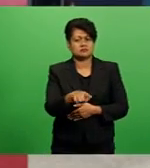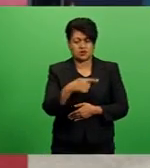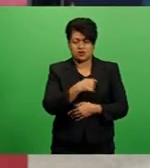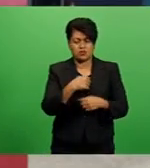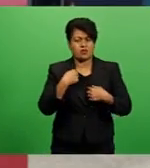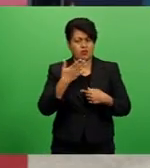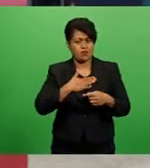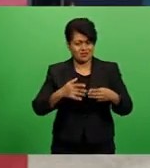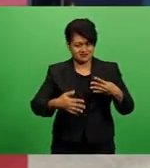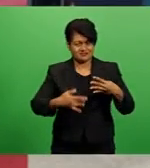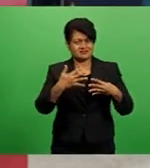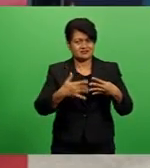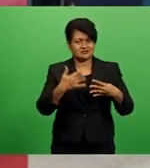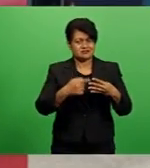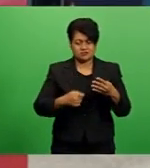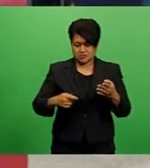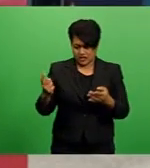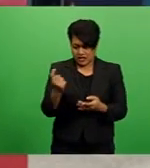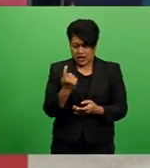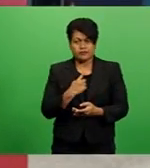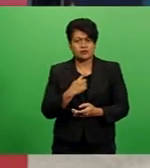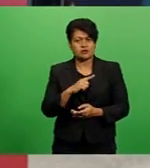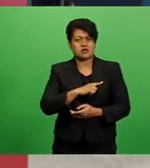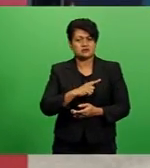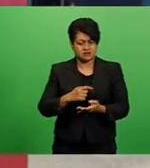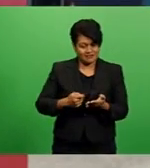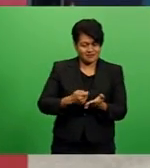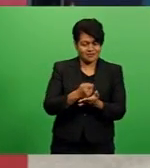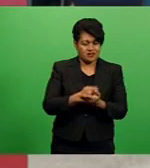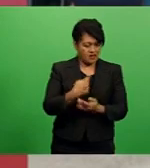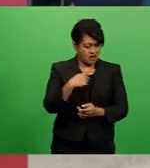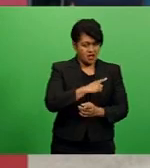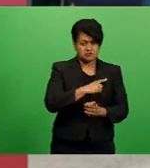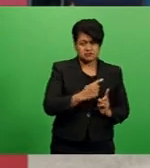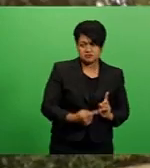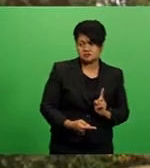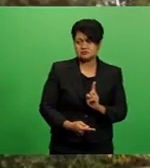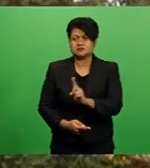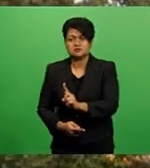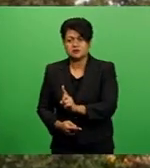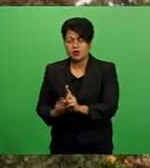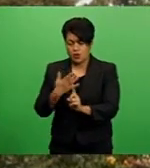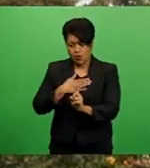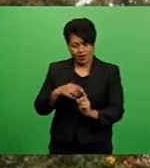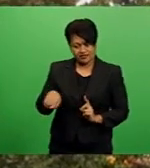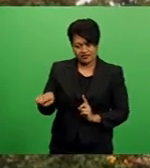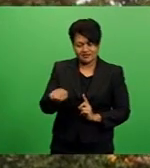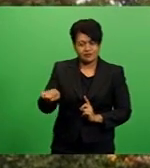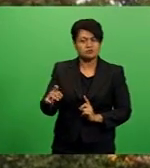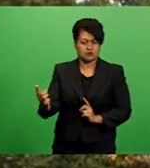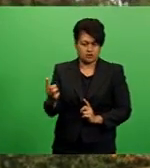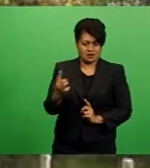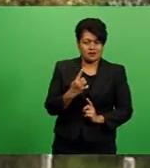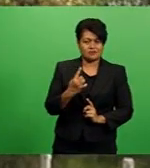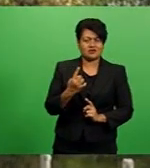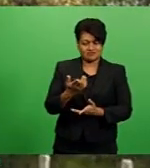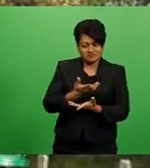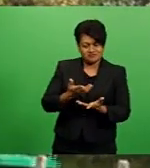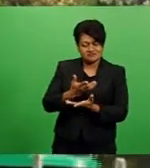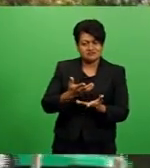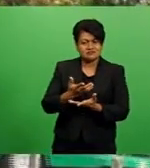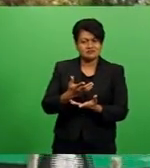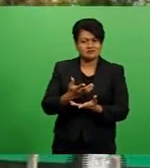first. Instead of us going to legal measures, we would like them to come to us, talk to us, see if they